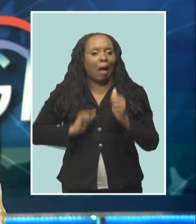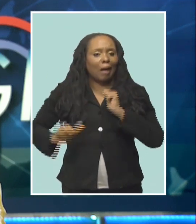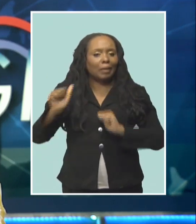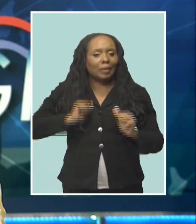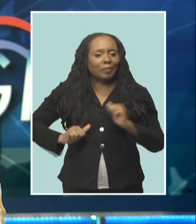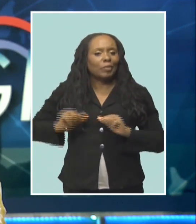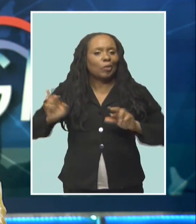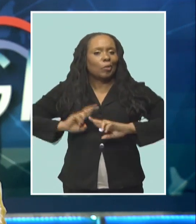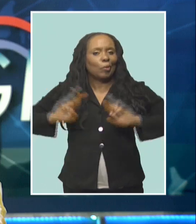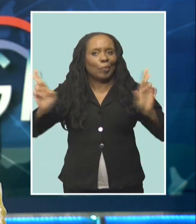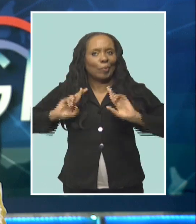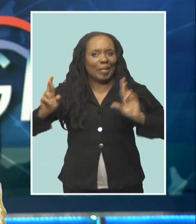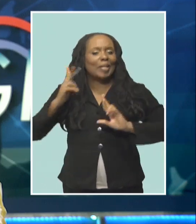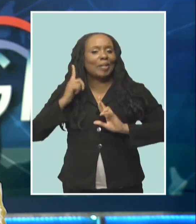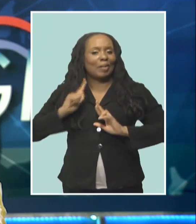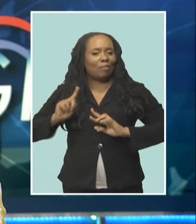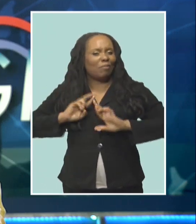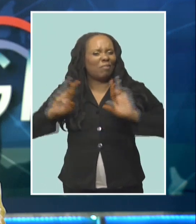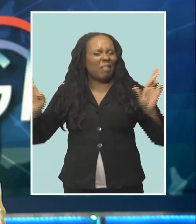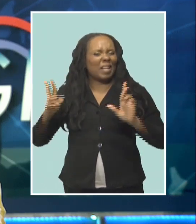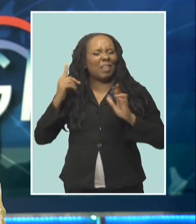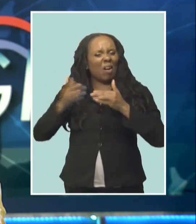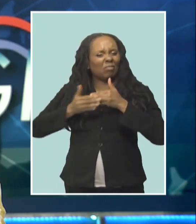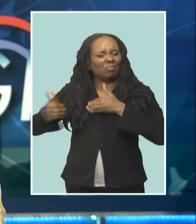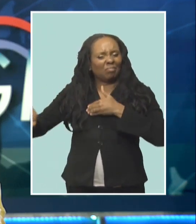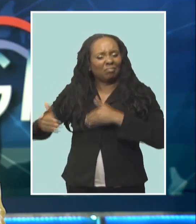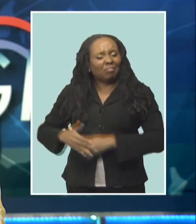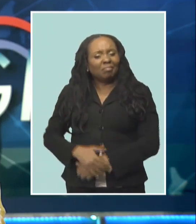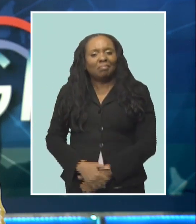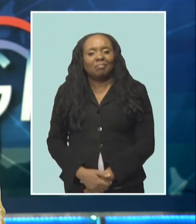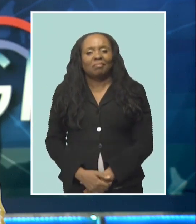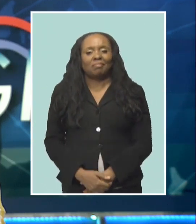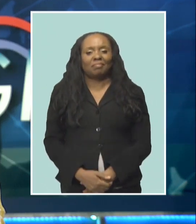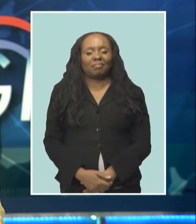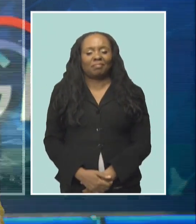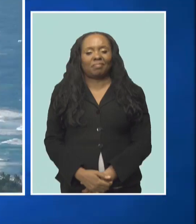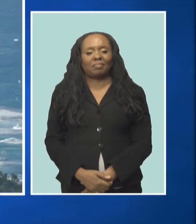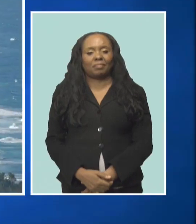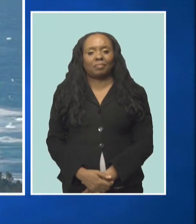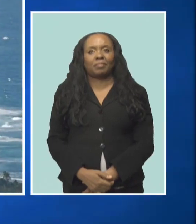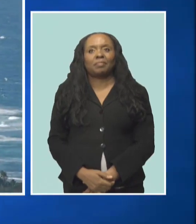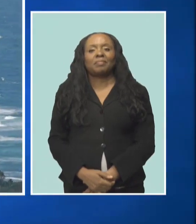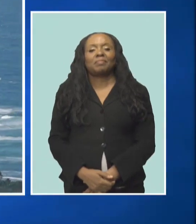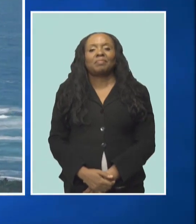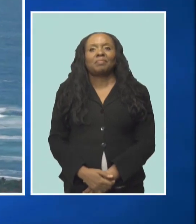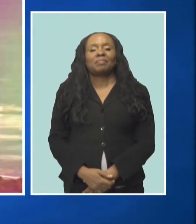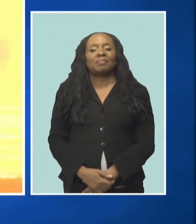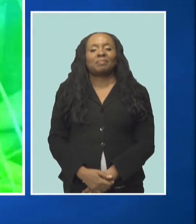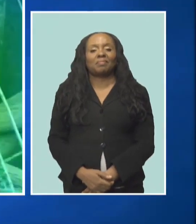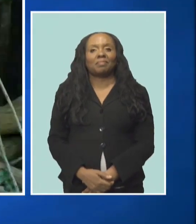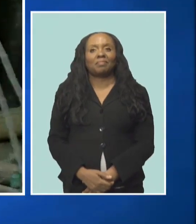host the event. Our Andrew Lowe reports on what's being planned.